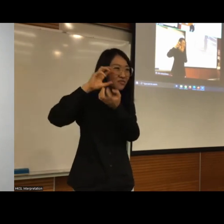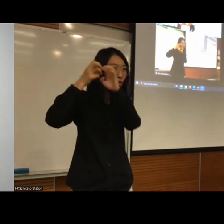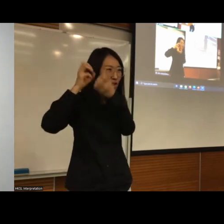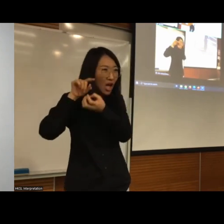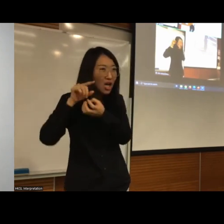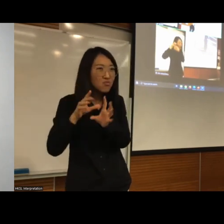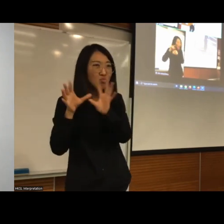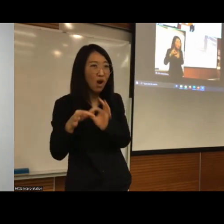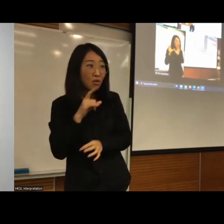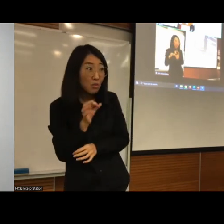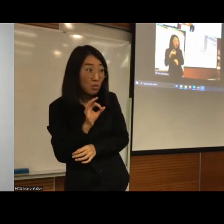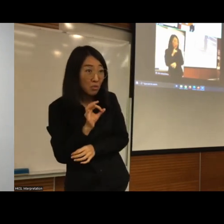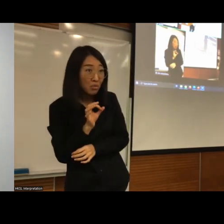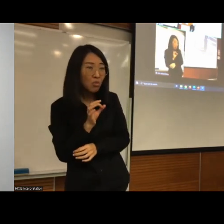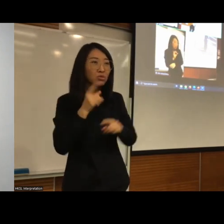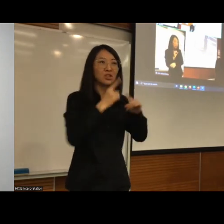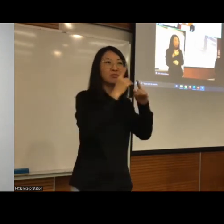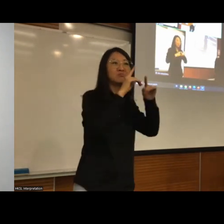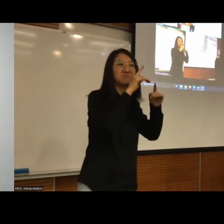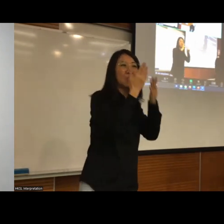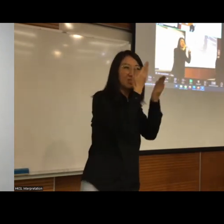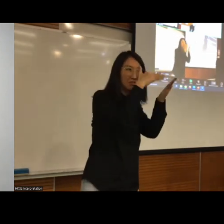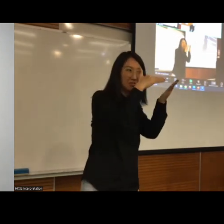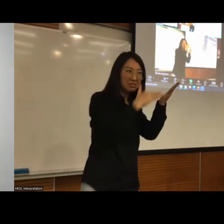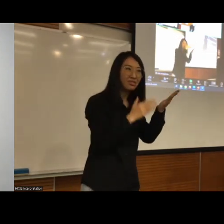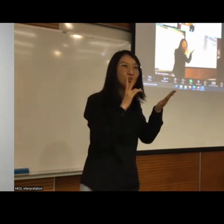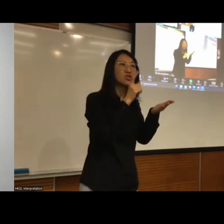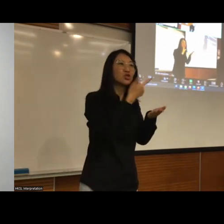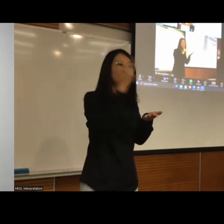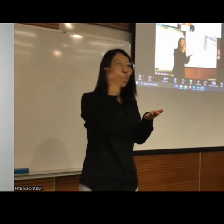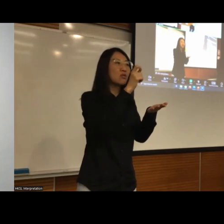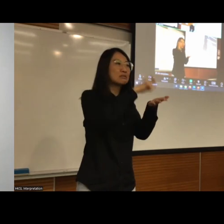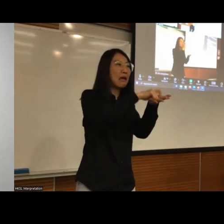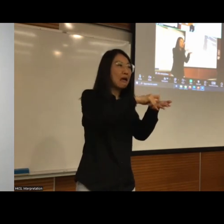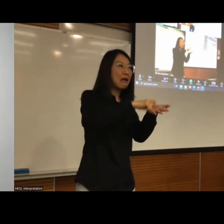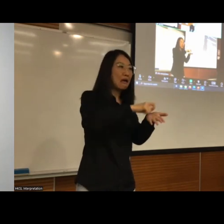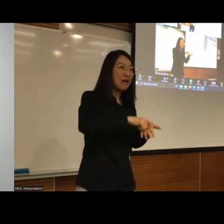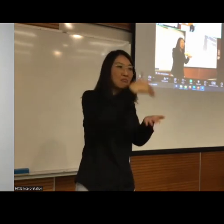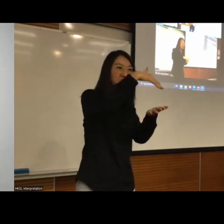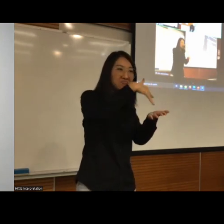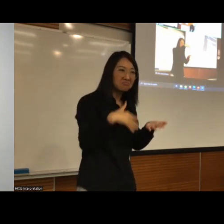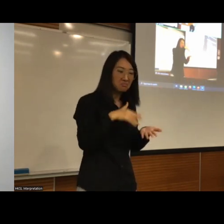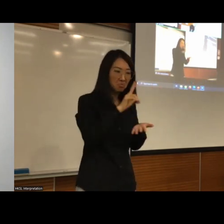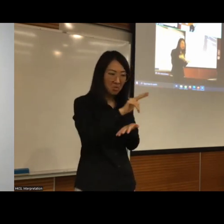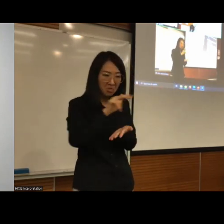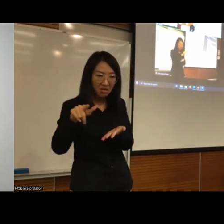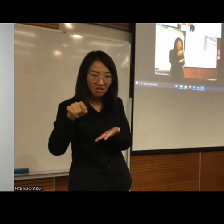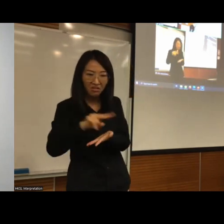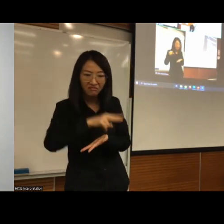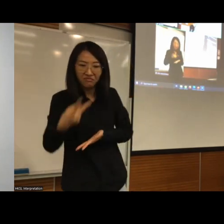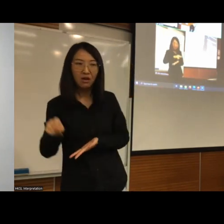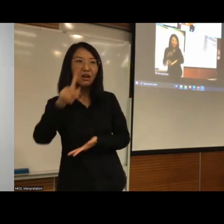translation process. Most studies on this topic are based on written translation corpora. Have you observed similar patterns in interpreted